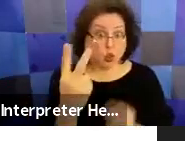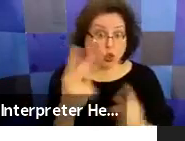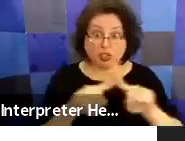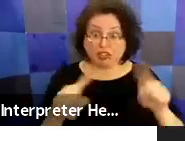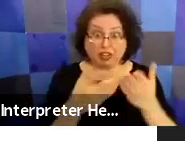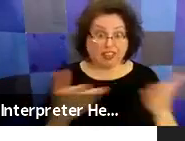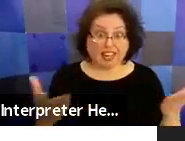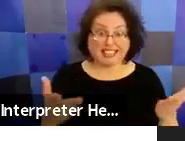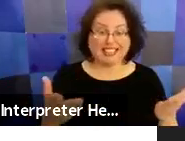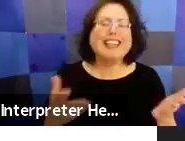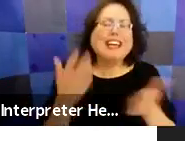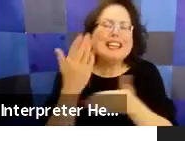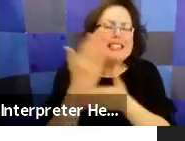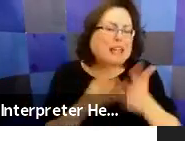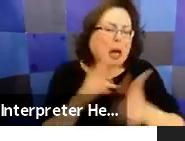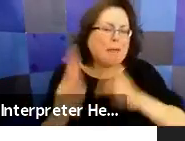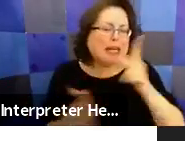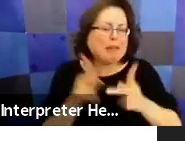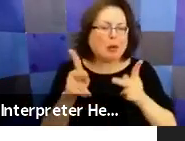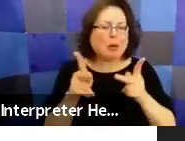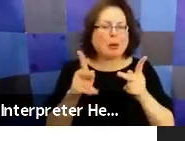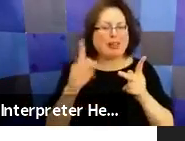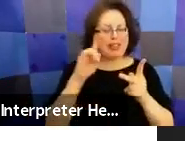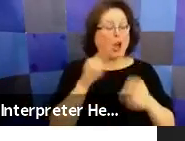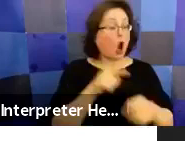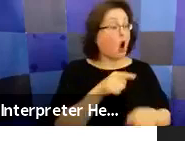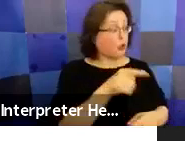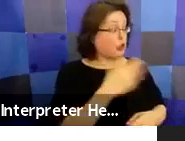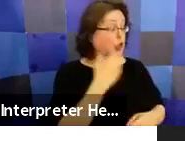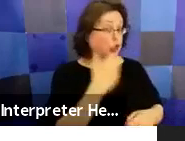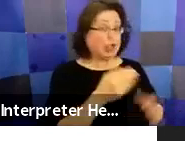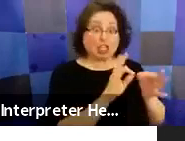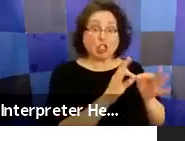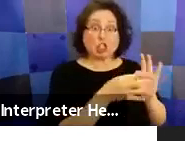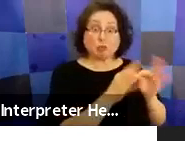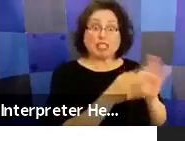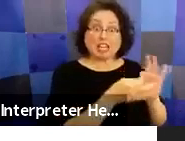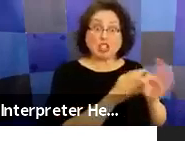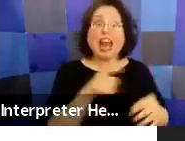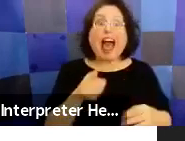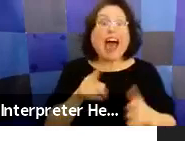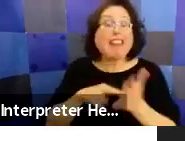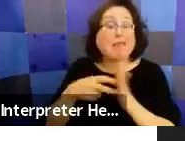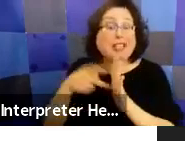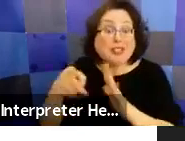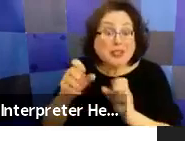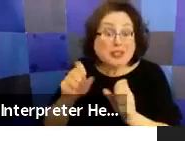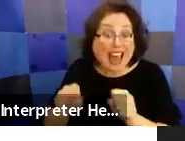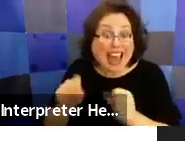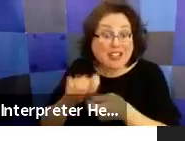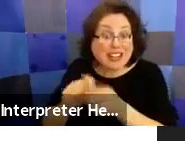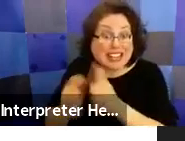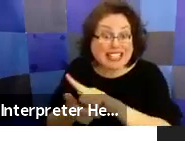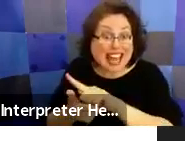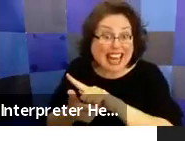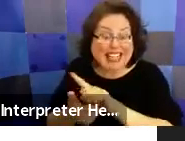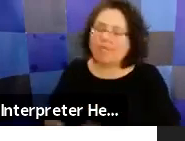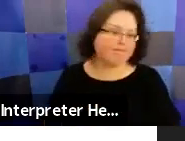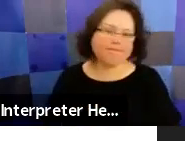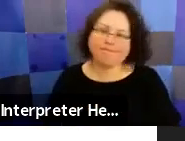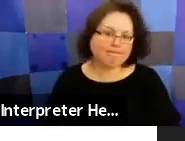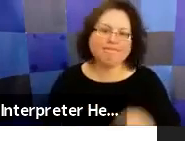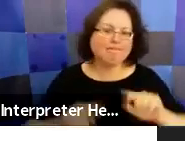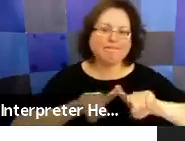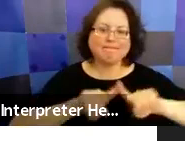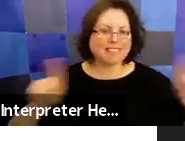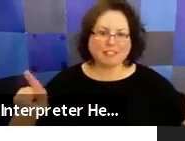misnomer that somebody who is good at interpretation is also good at translation, right? They're totally different skill sets. And being a good